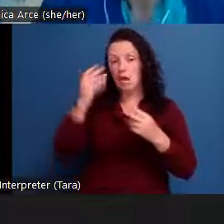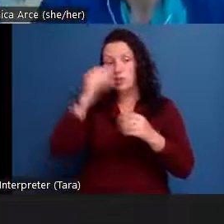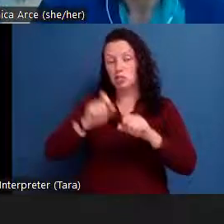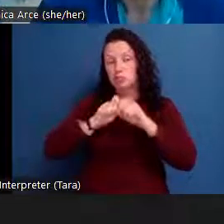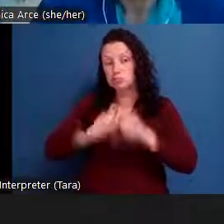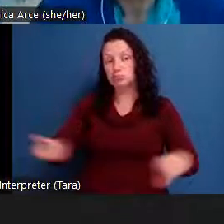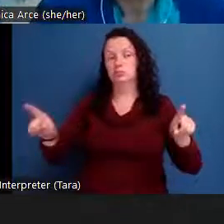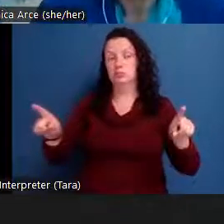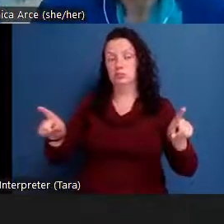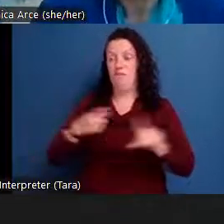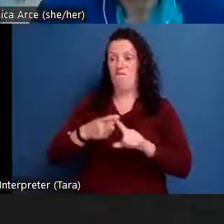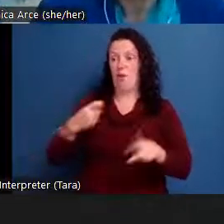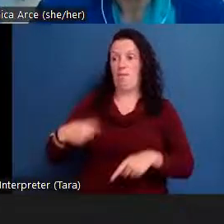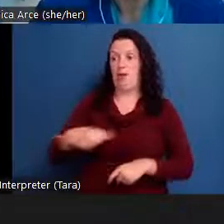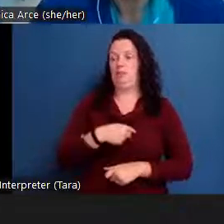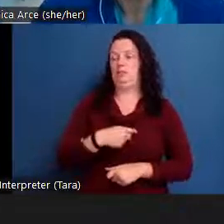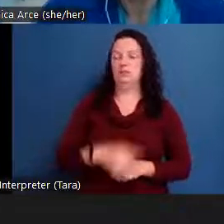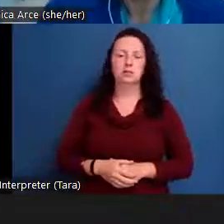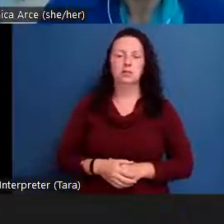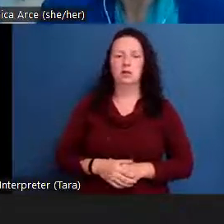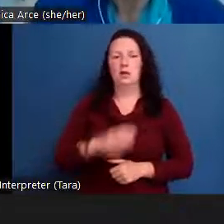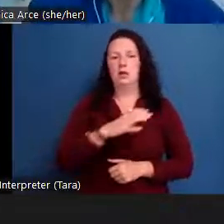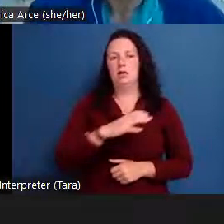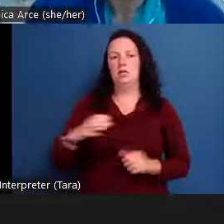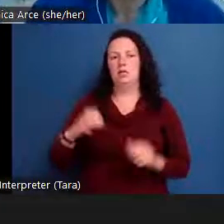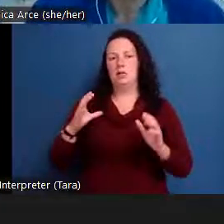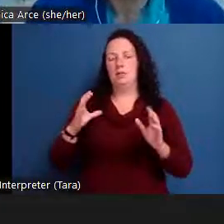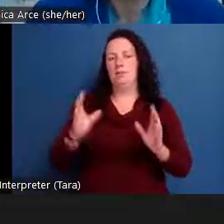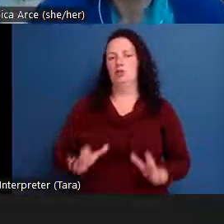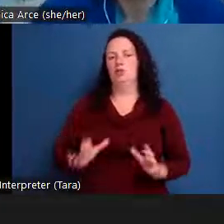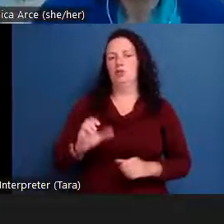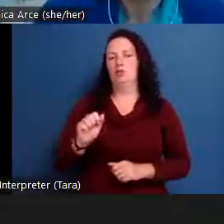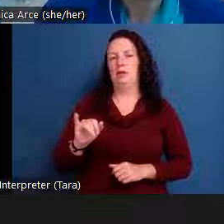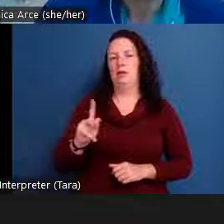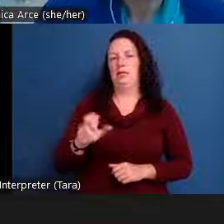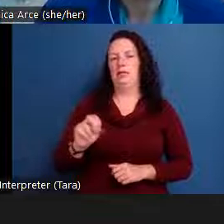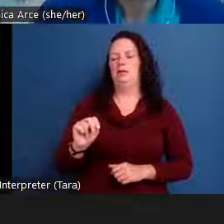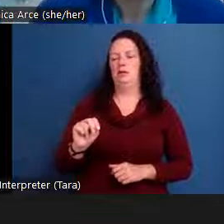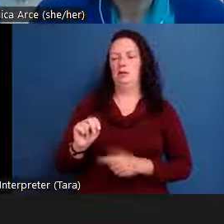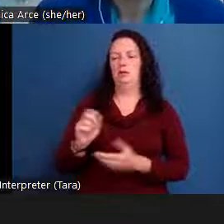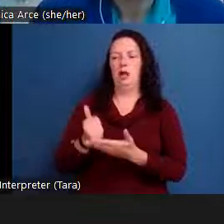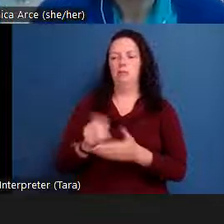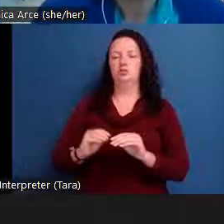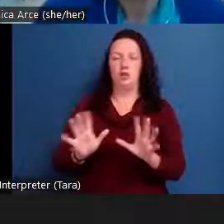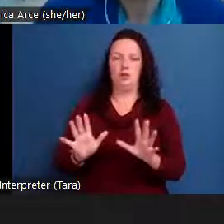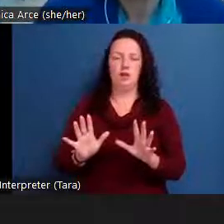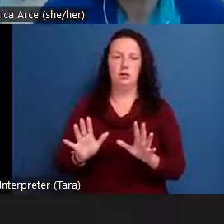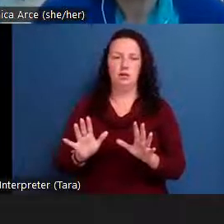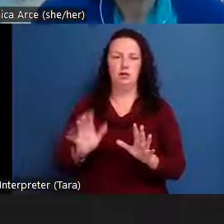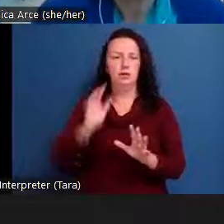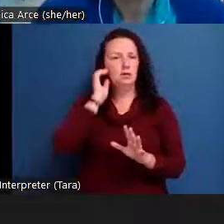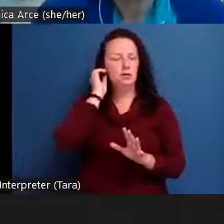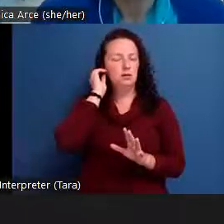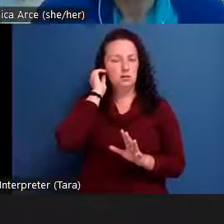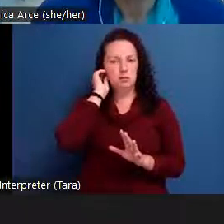Aiken actually created a point of clarification for me that actually does support, you know, moving in that